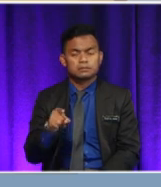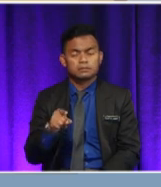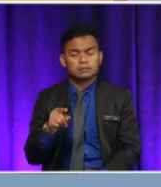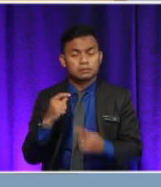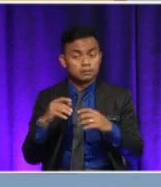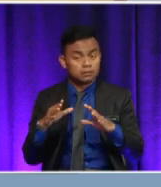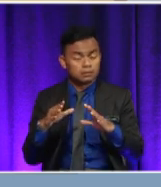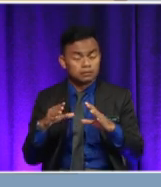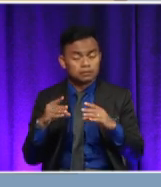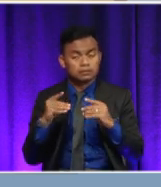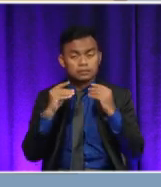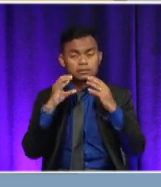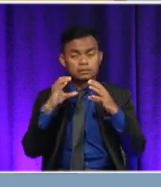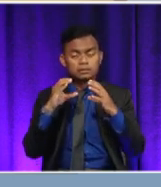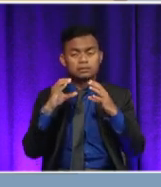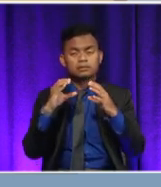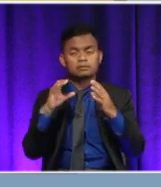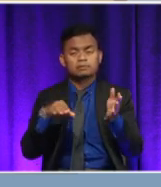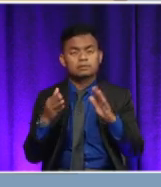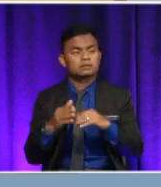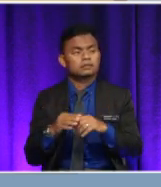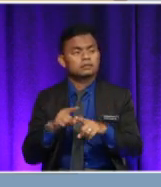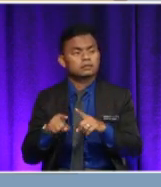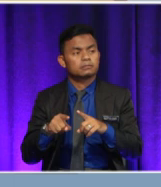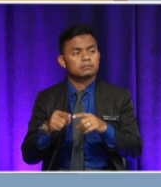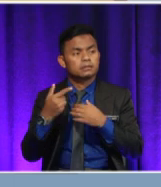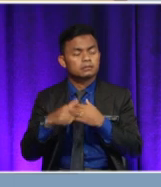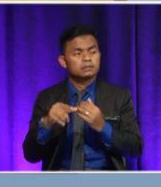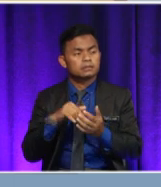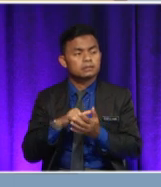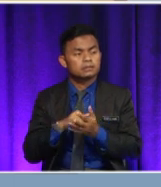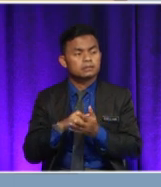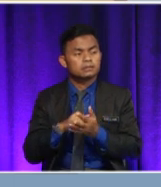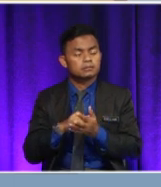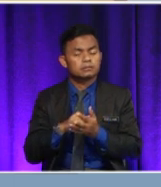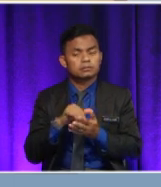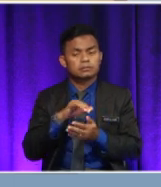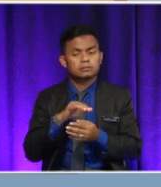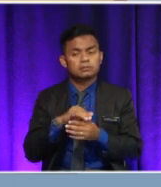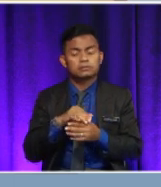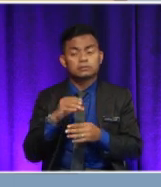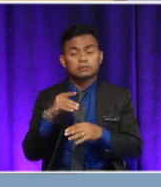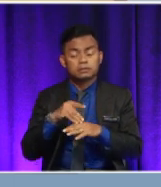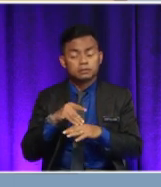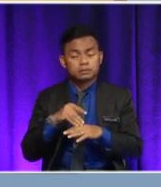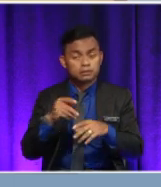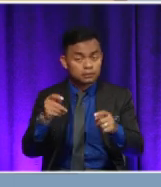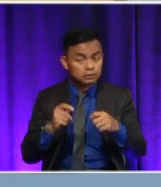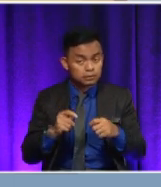And after that, in 1968, her name was included in National Aviation Hall of Fame, and